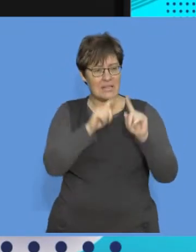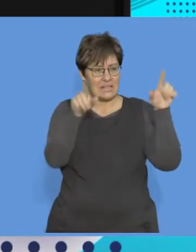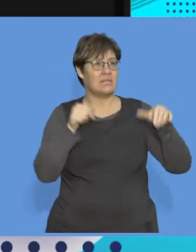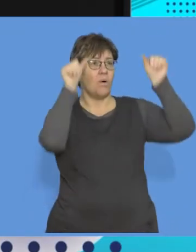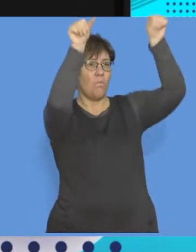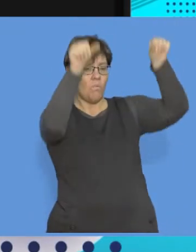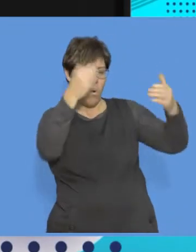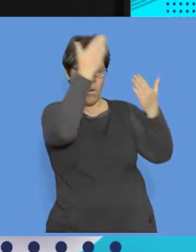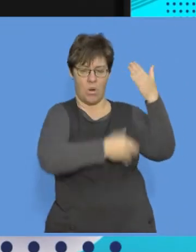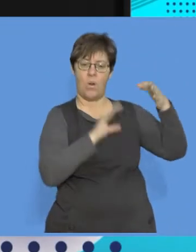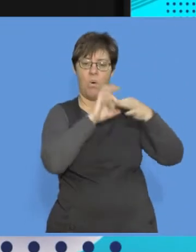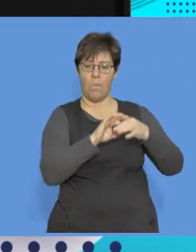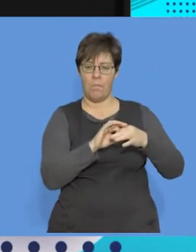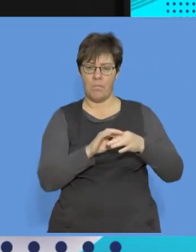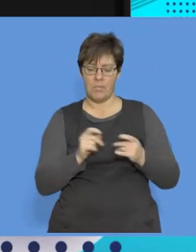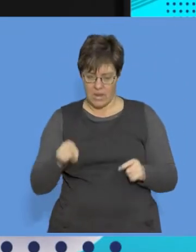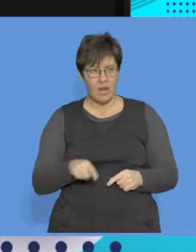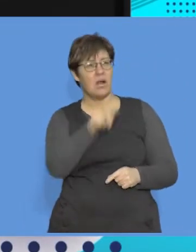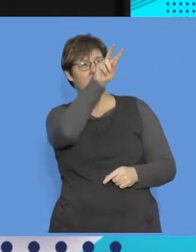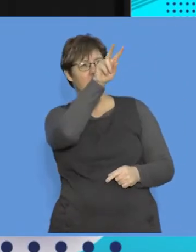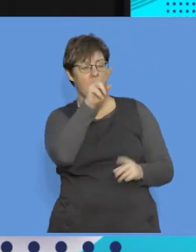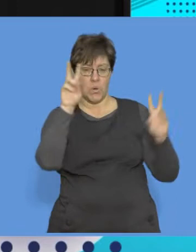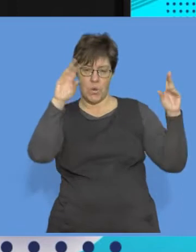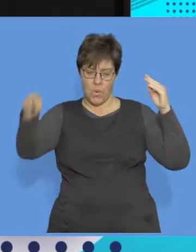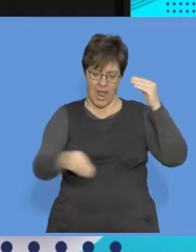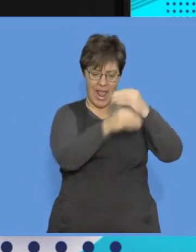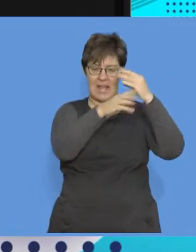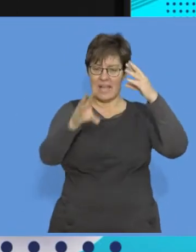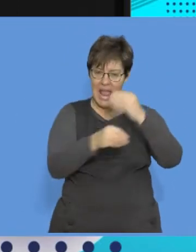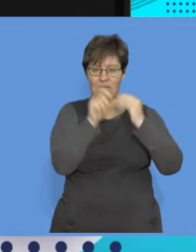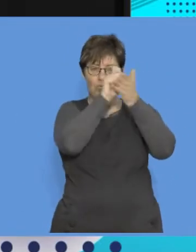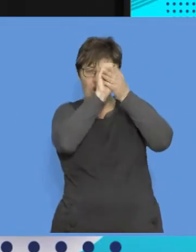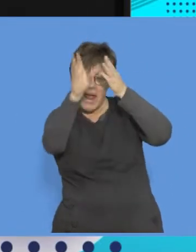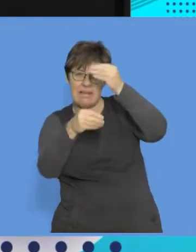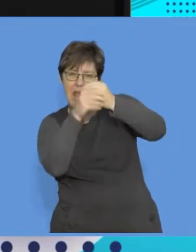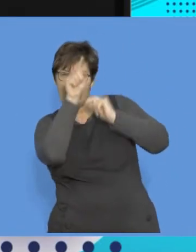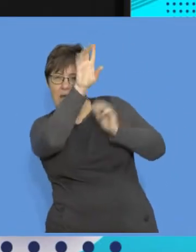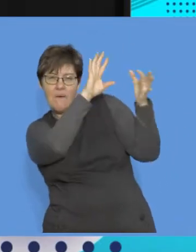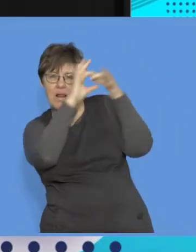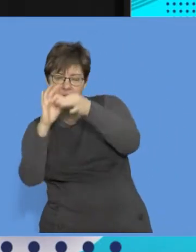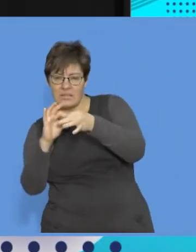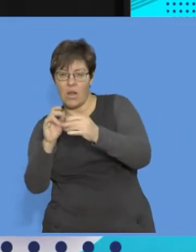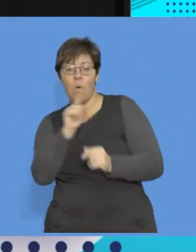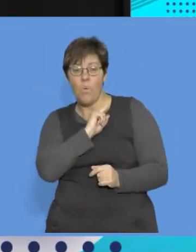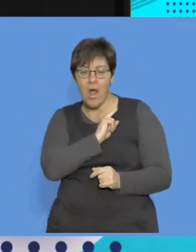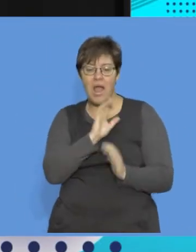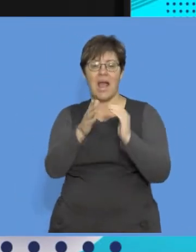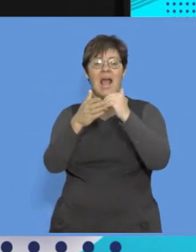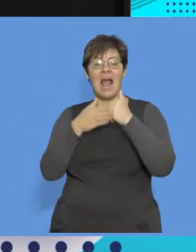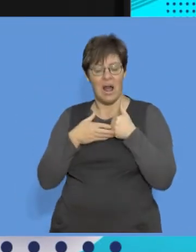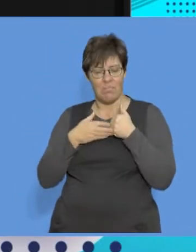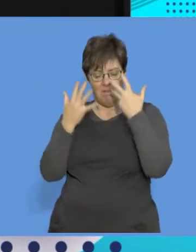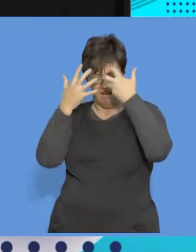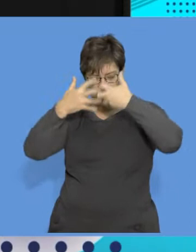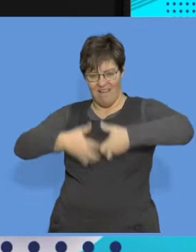wall, and every time you're adding a new topic, add writing to it. It will help you consolidate